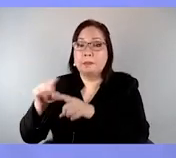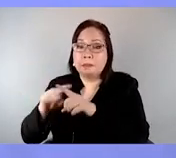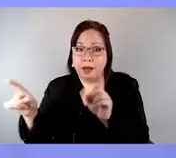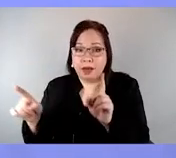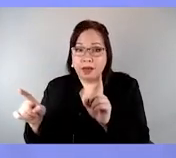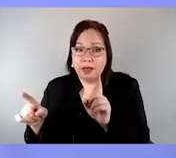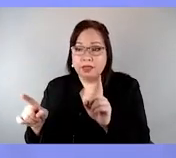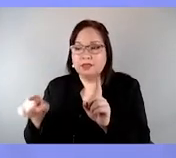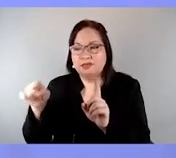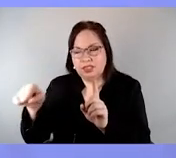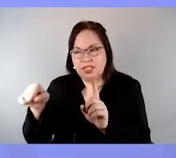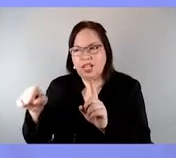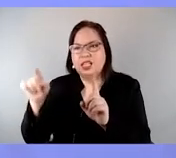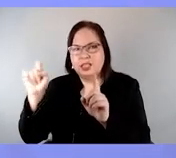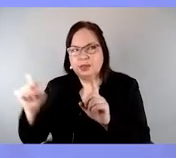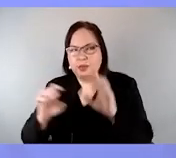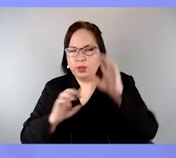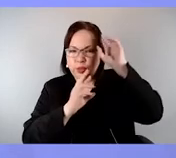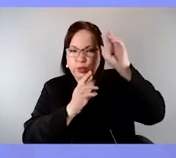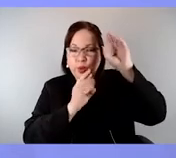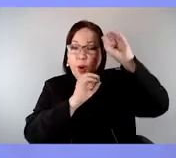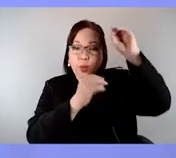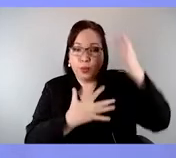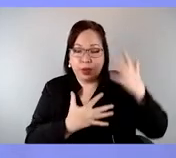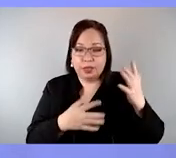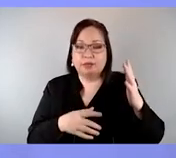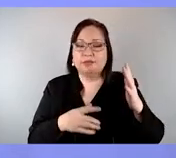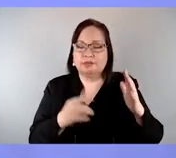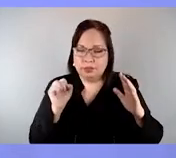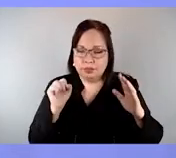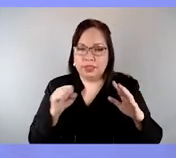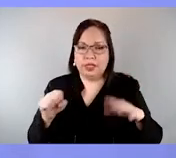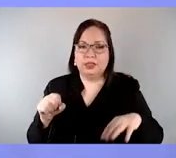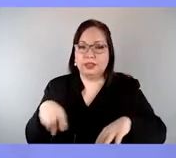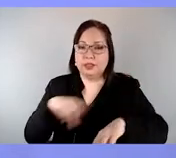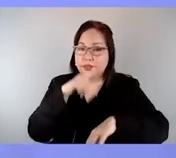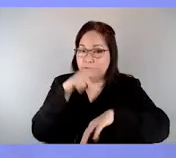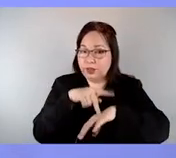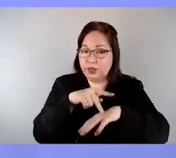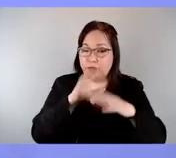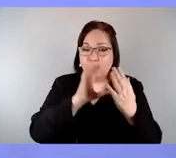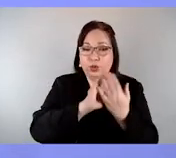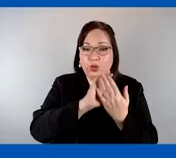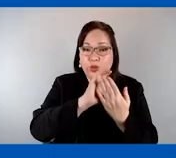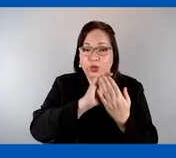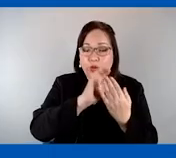laws, international human rights standards, and the Philippine Constitution.